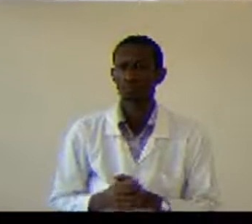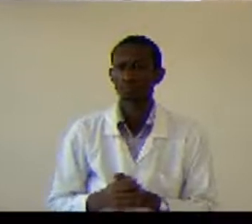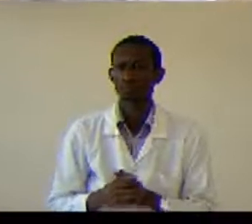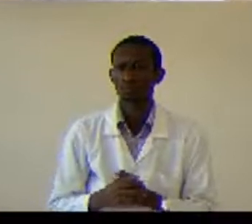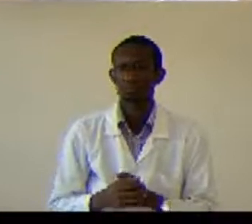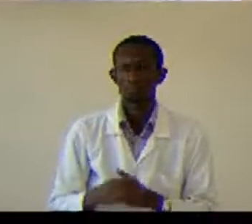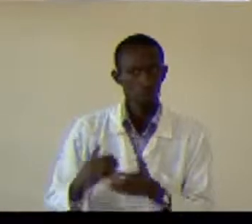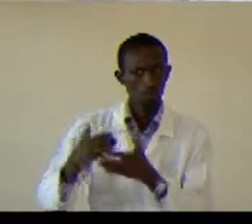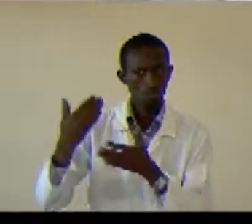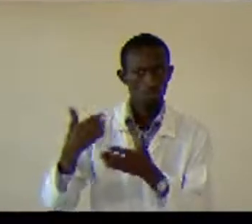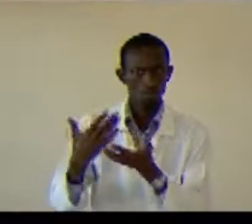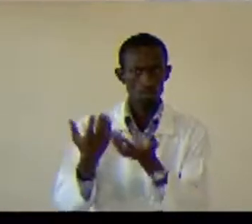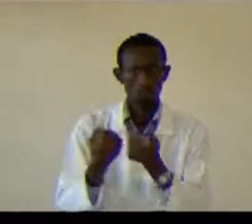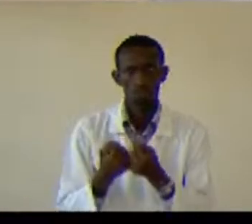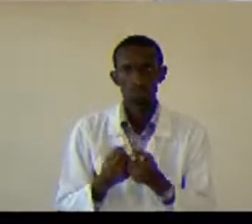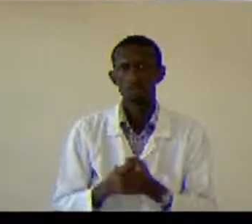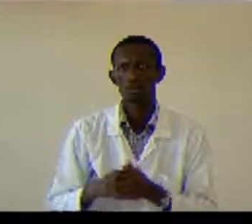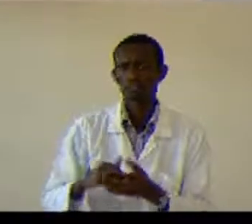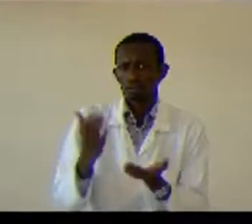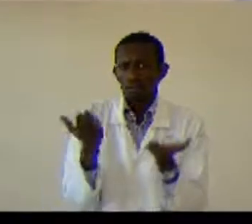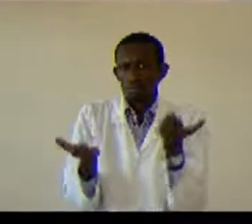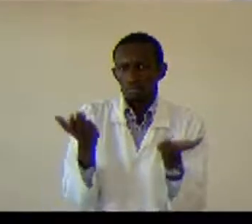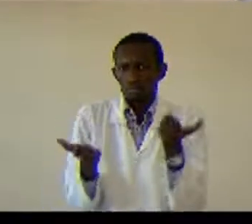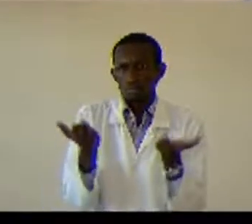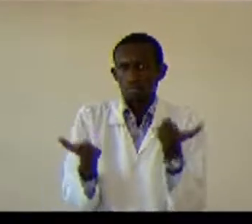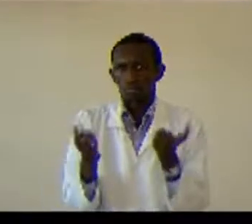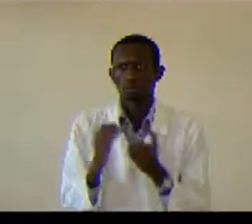been given mass of the solid.